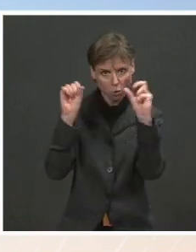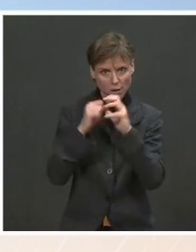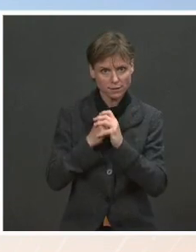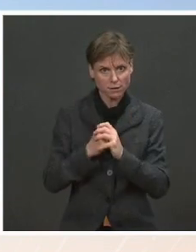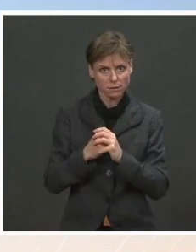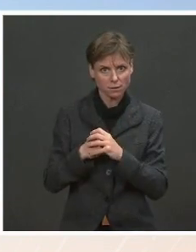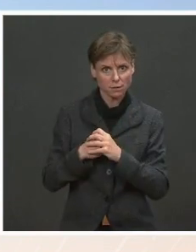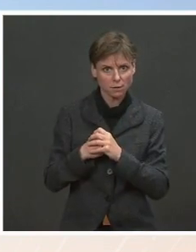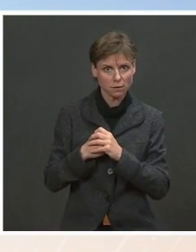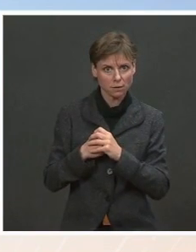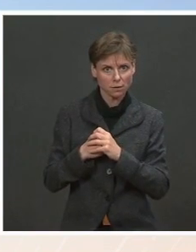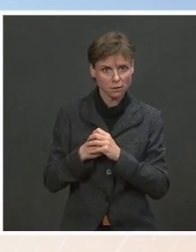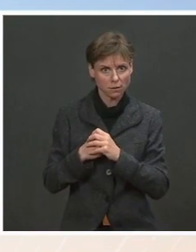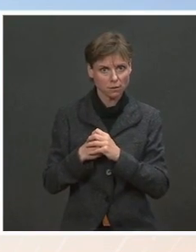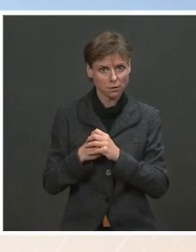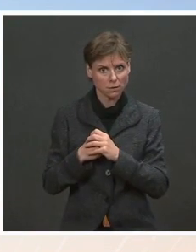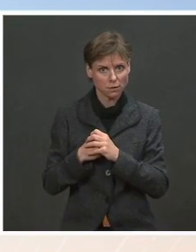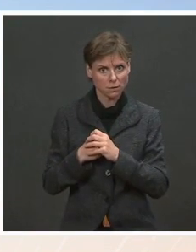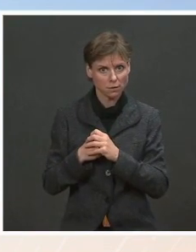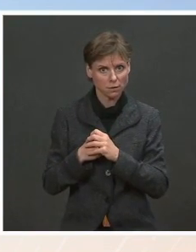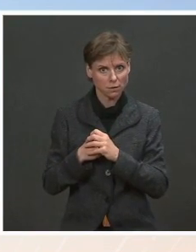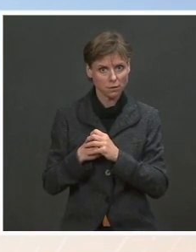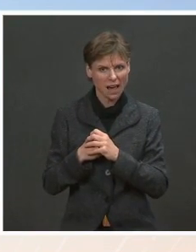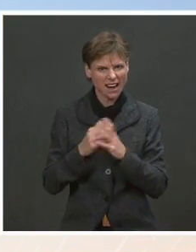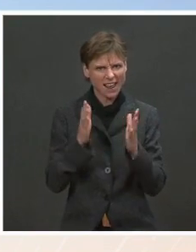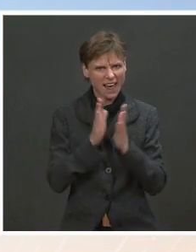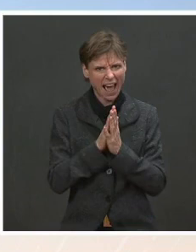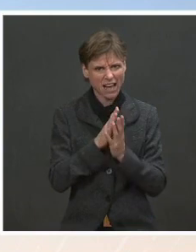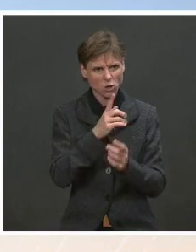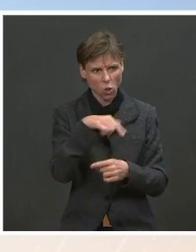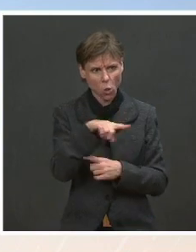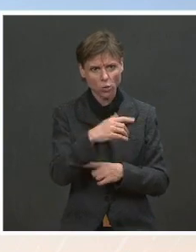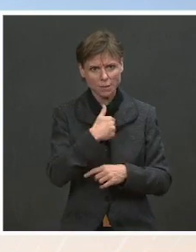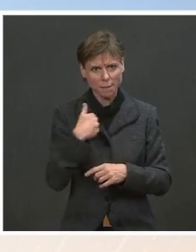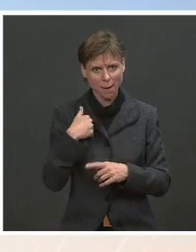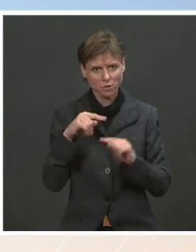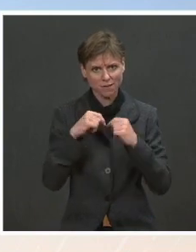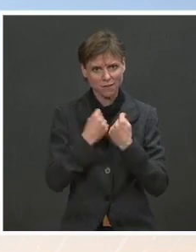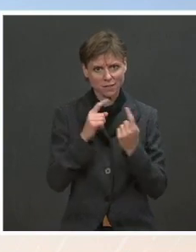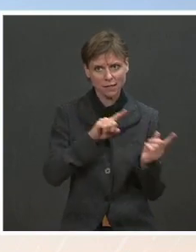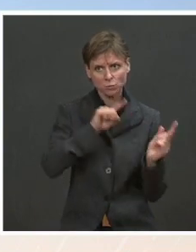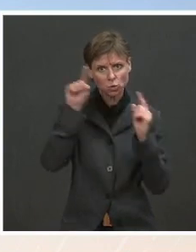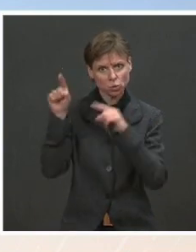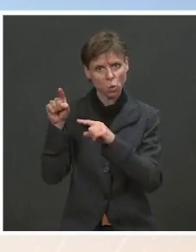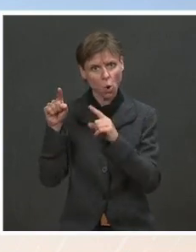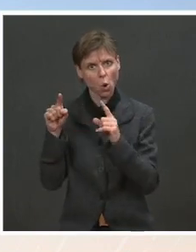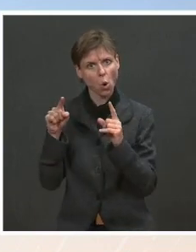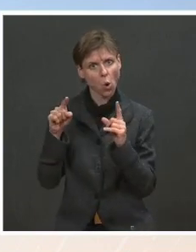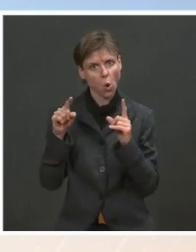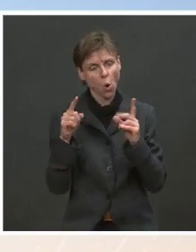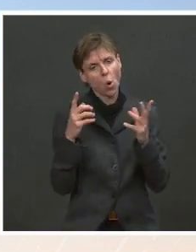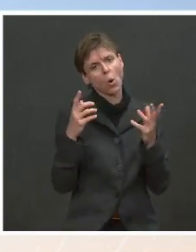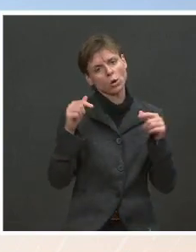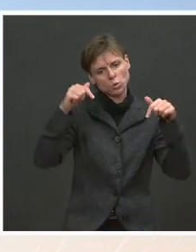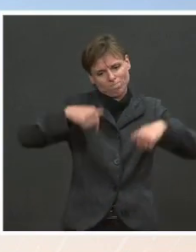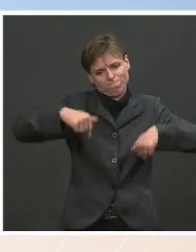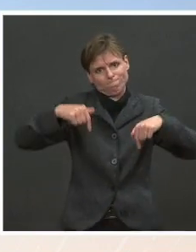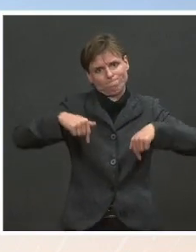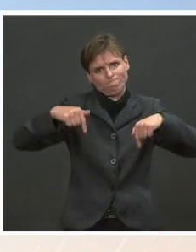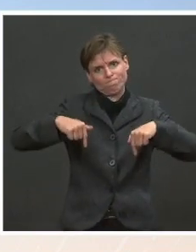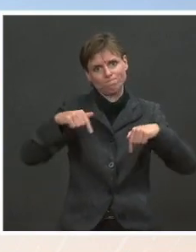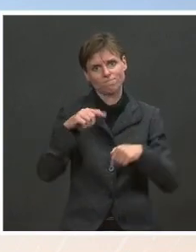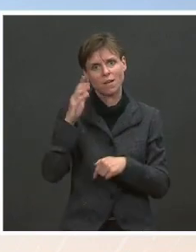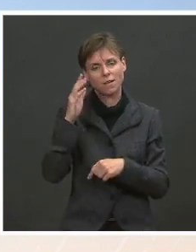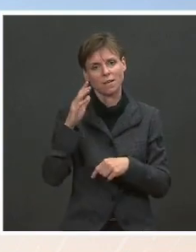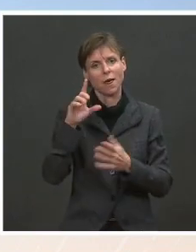have members of that team come to the briefing room and do a briefing. So where does that stand? And since there